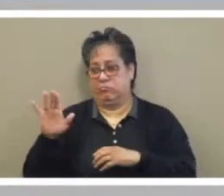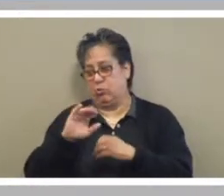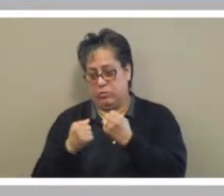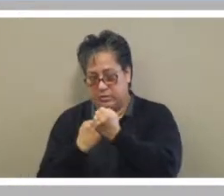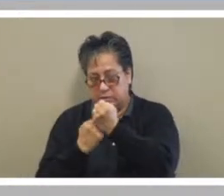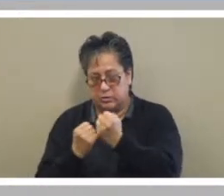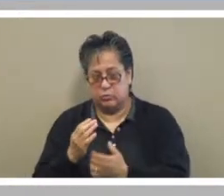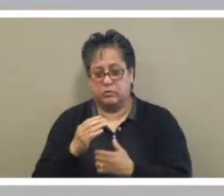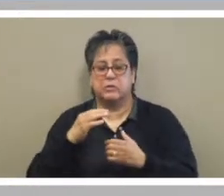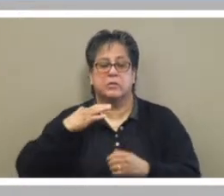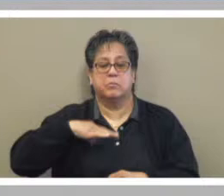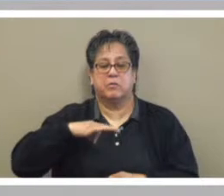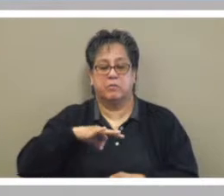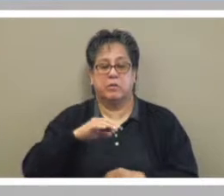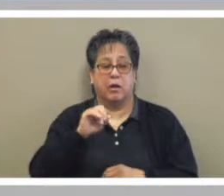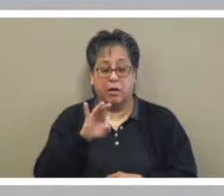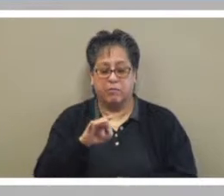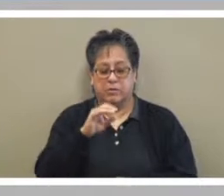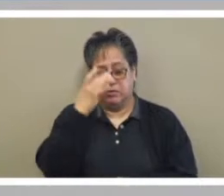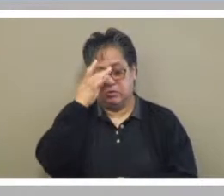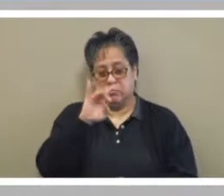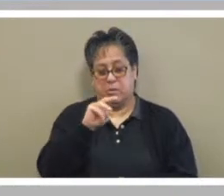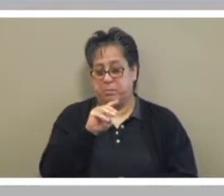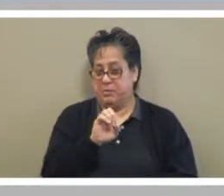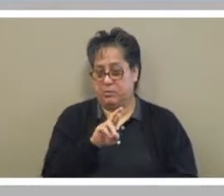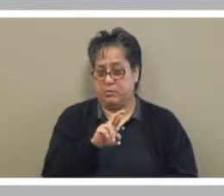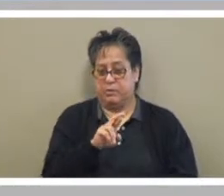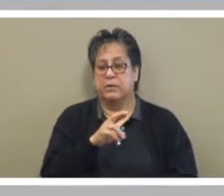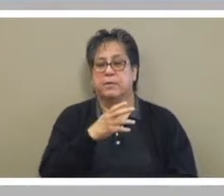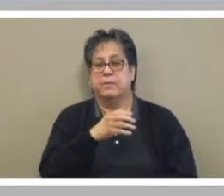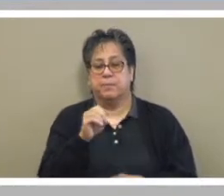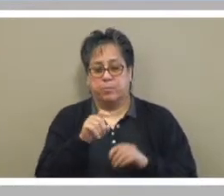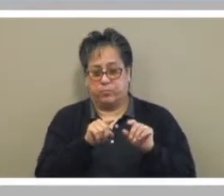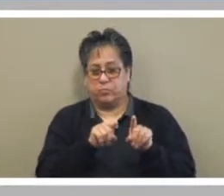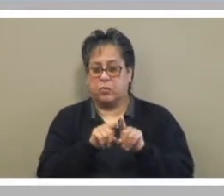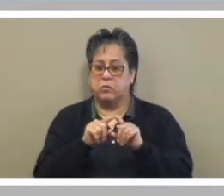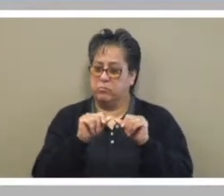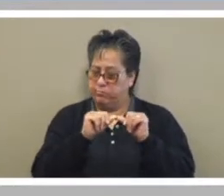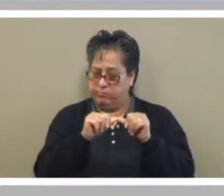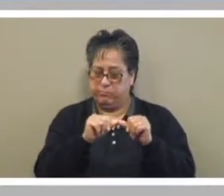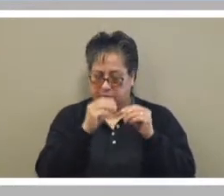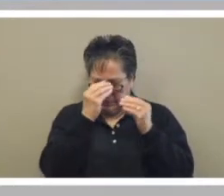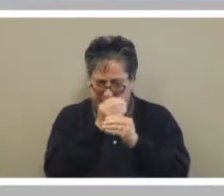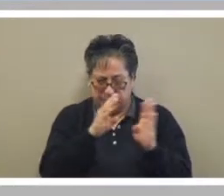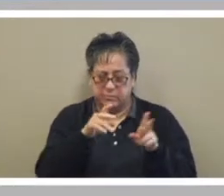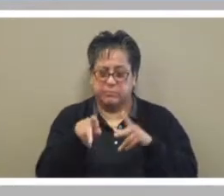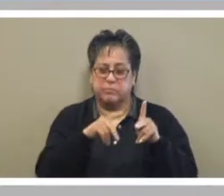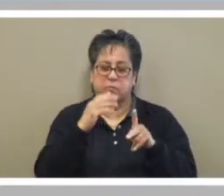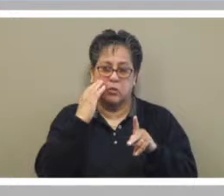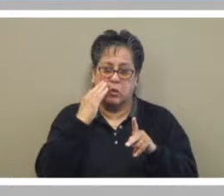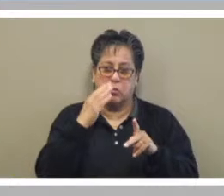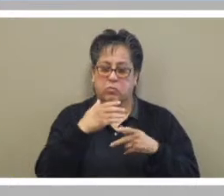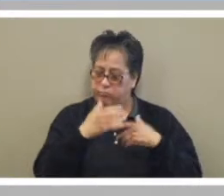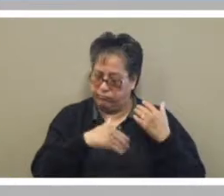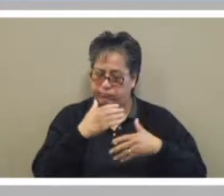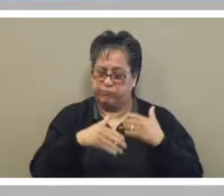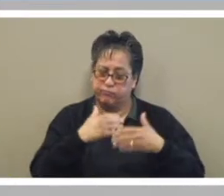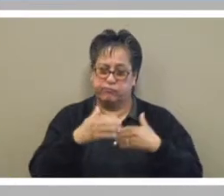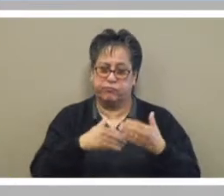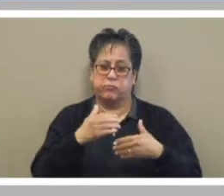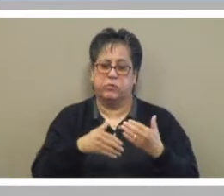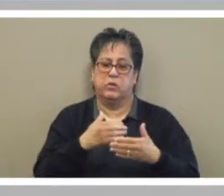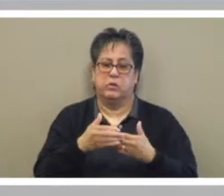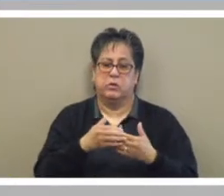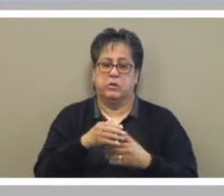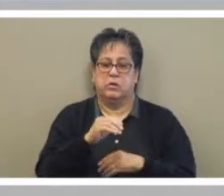about the benefits of smart meters, and then make sure that we continue to inform customers as we go through the entire process, since